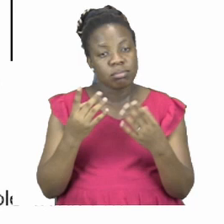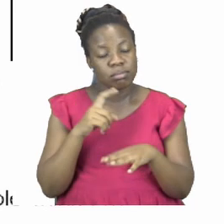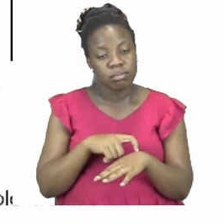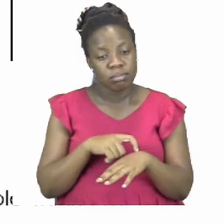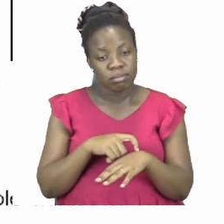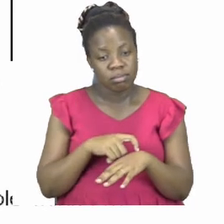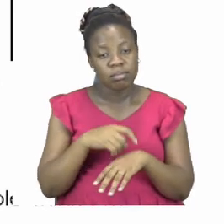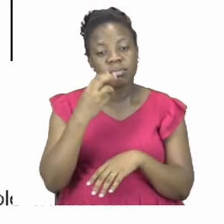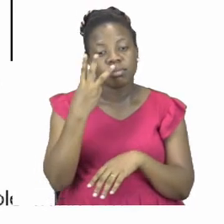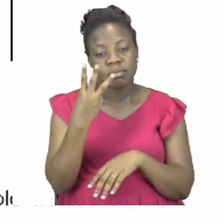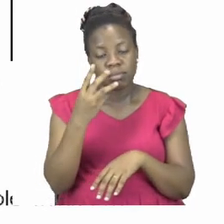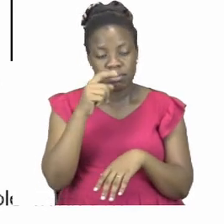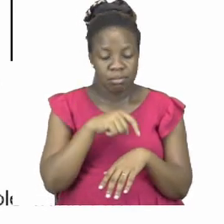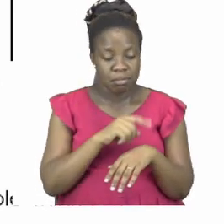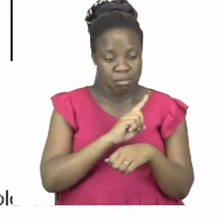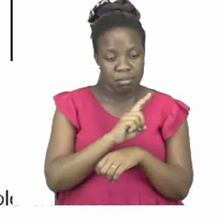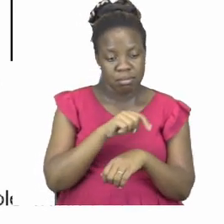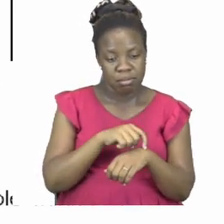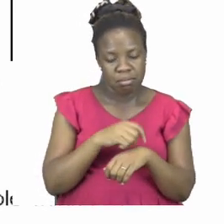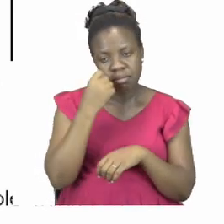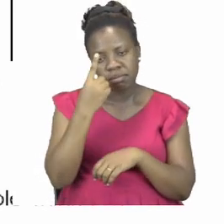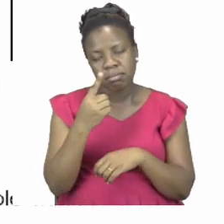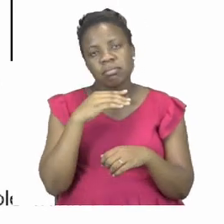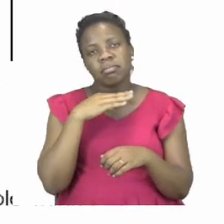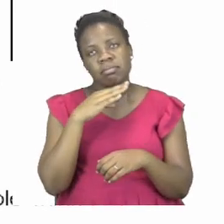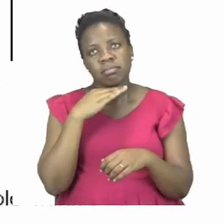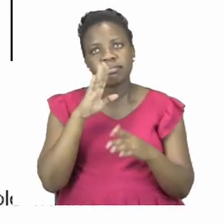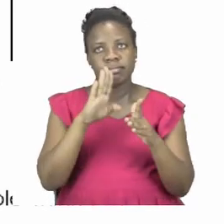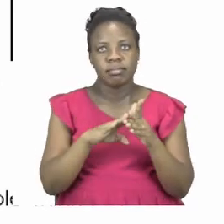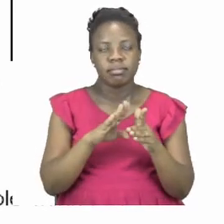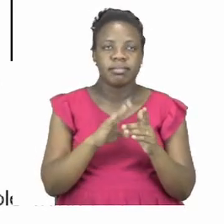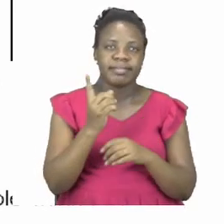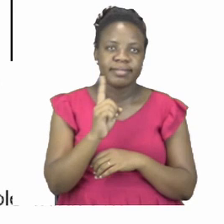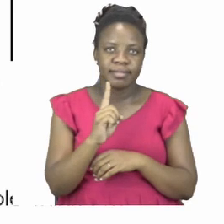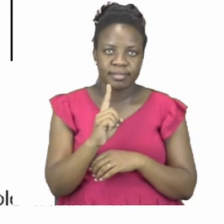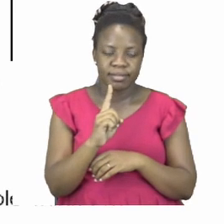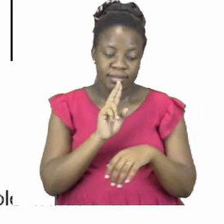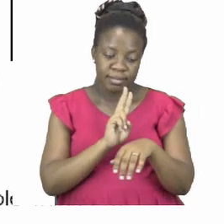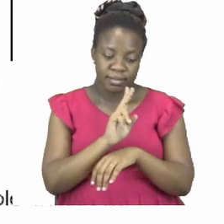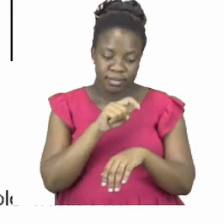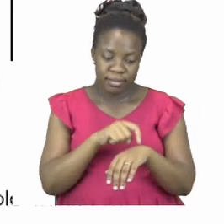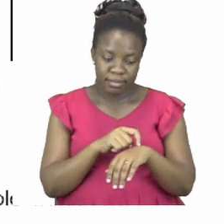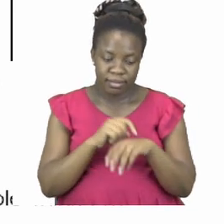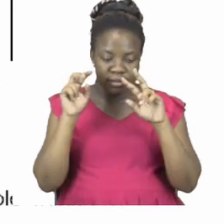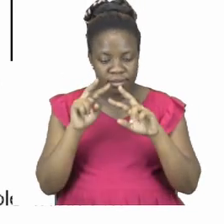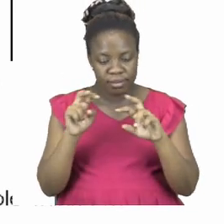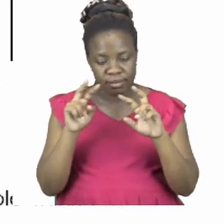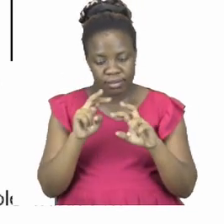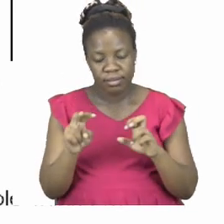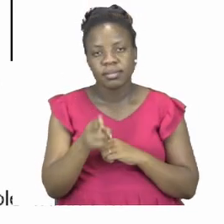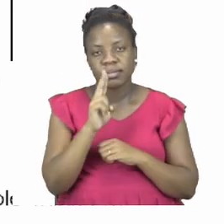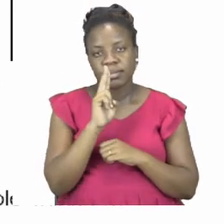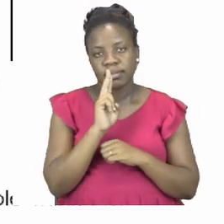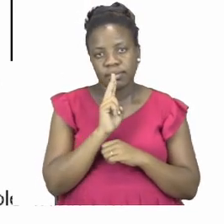is to understand what the story is all about. Then after that, you're going to read it a second time to try and look for your answers